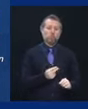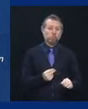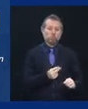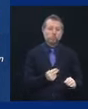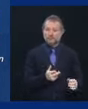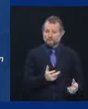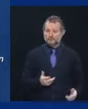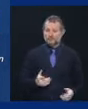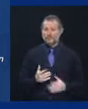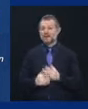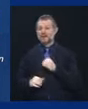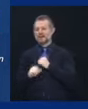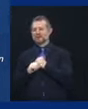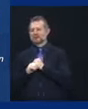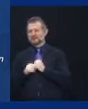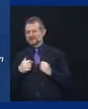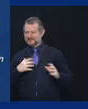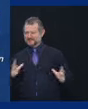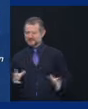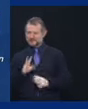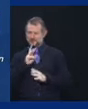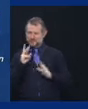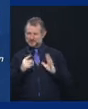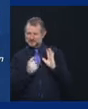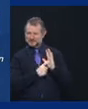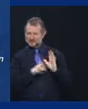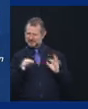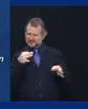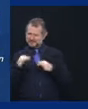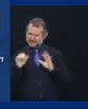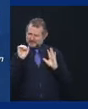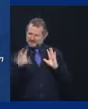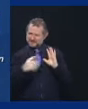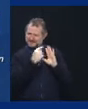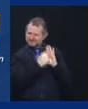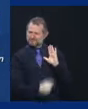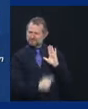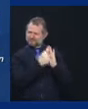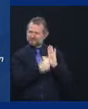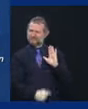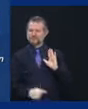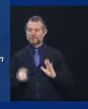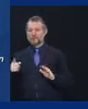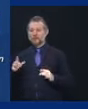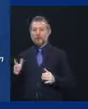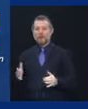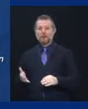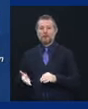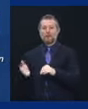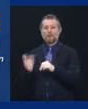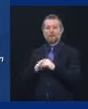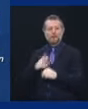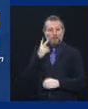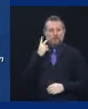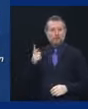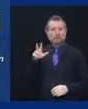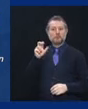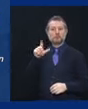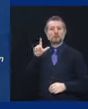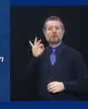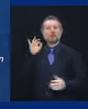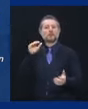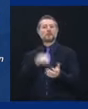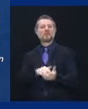Publicized it, talked about it, went up higher, 235. We're now at 329,000 in week five. Week